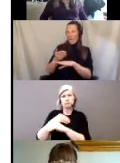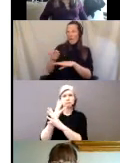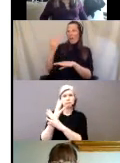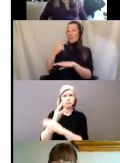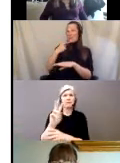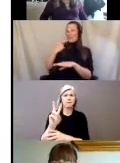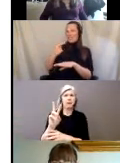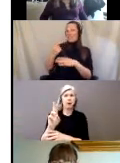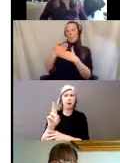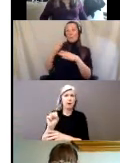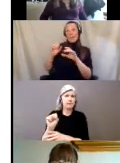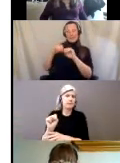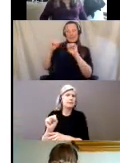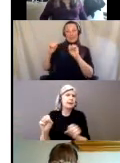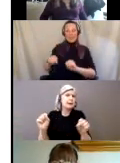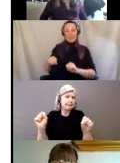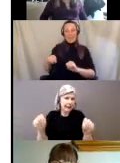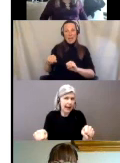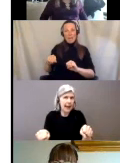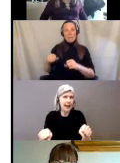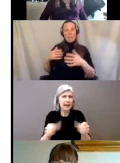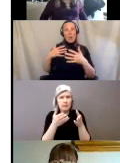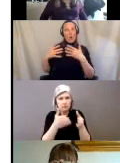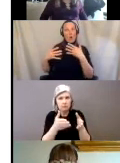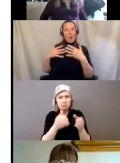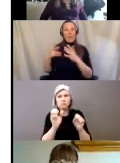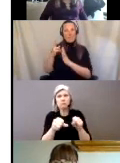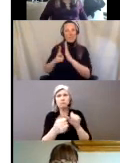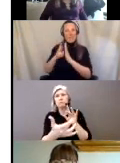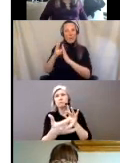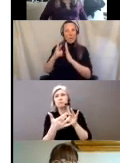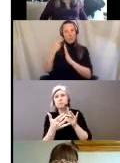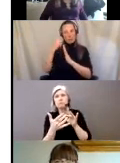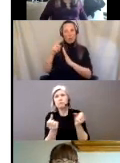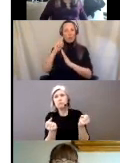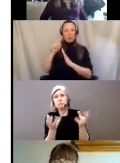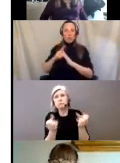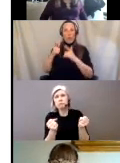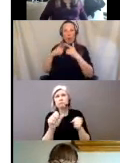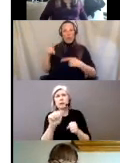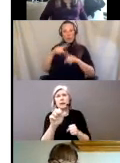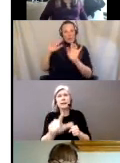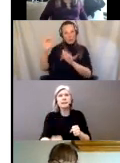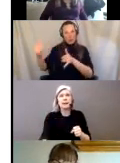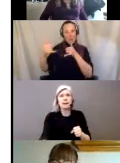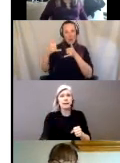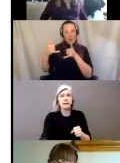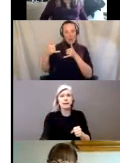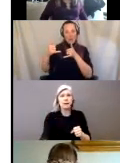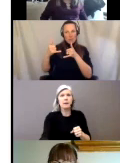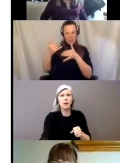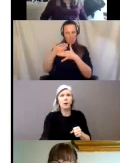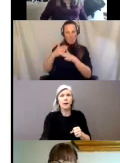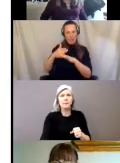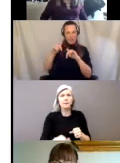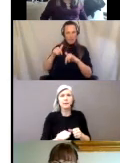able to communicate in ASL or LSQ. So we just ask that you reach out to us either at